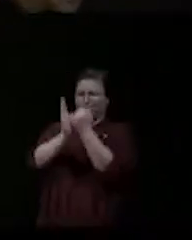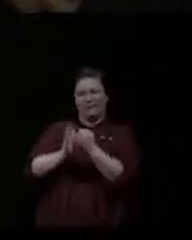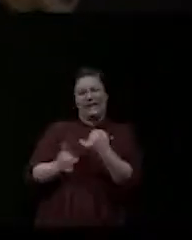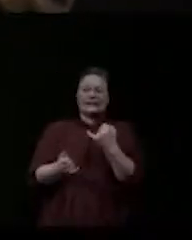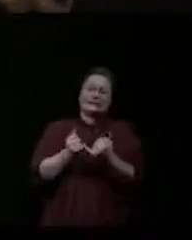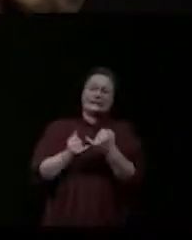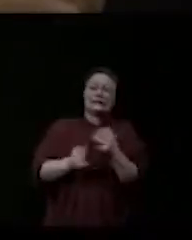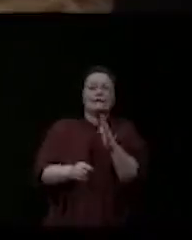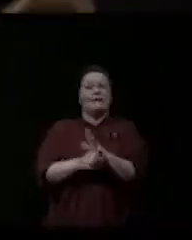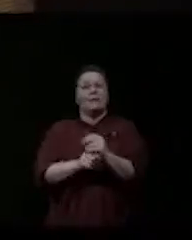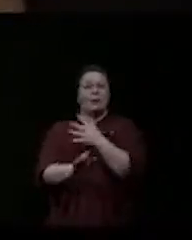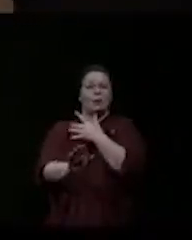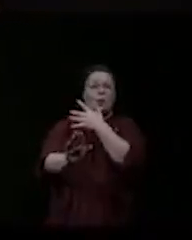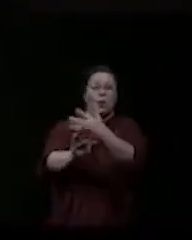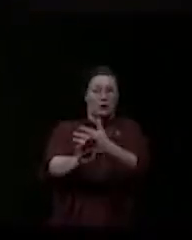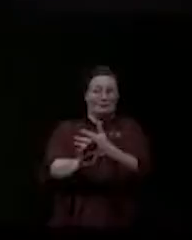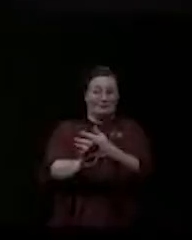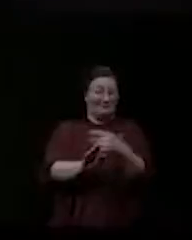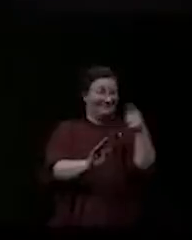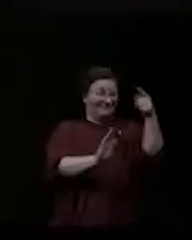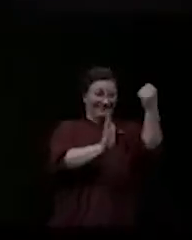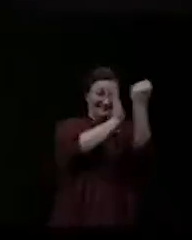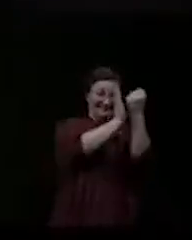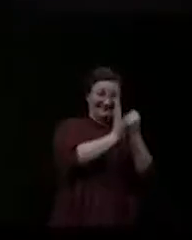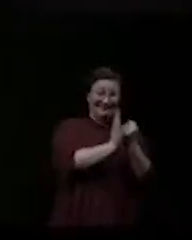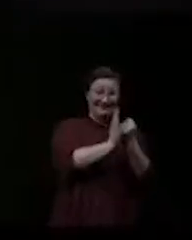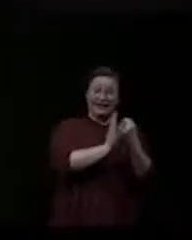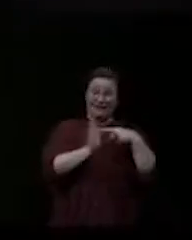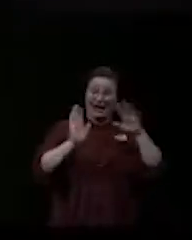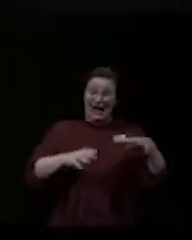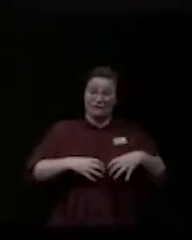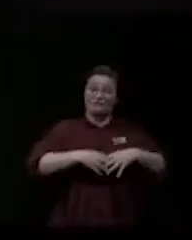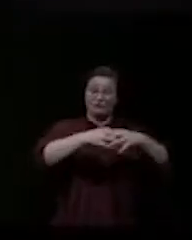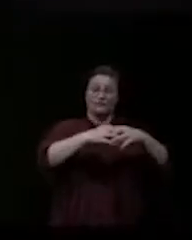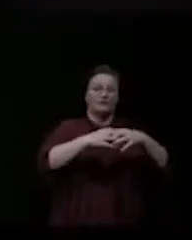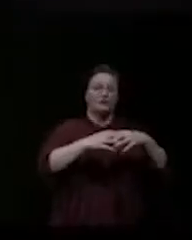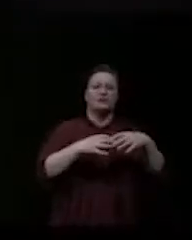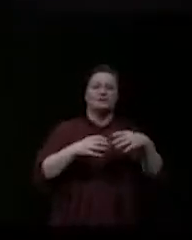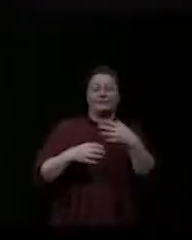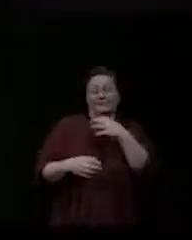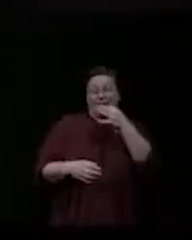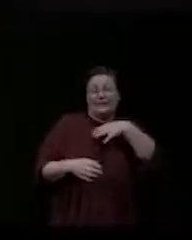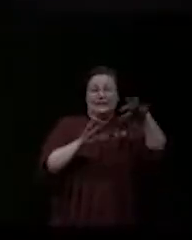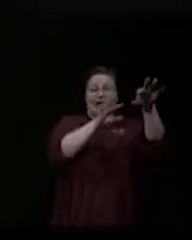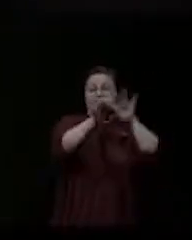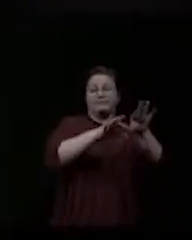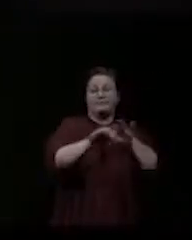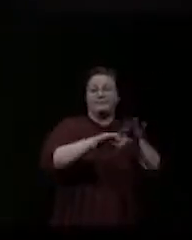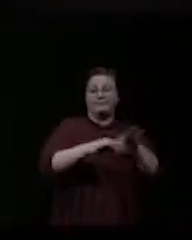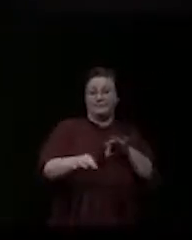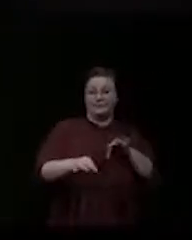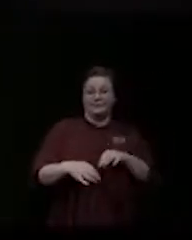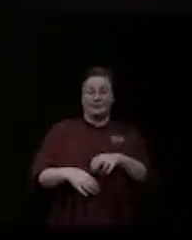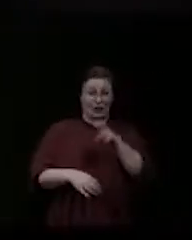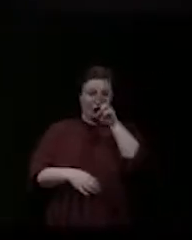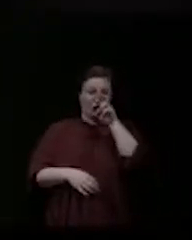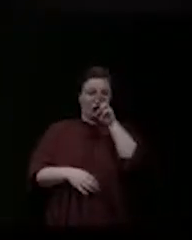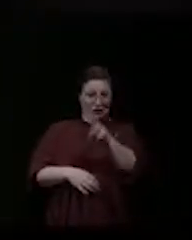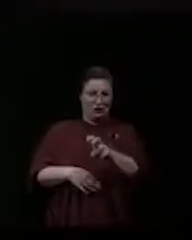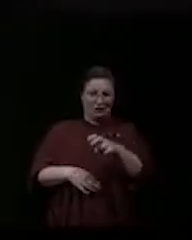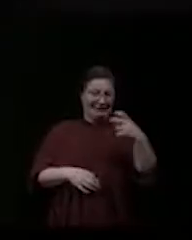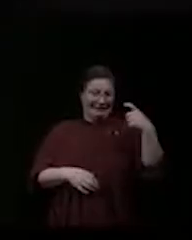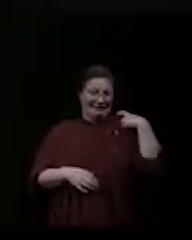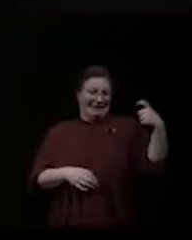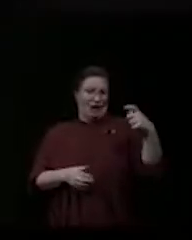50 years risk being torn down. This was clearly on the mind of the Secretary General